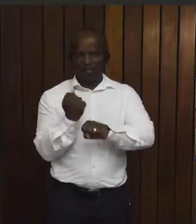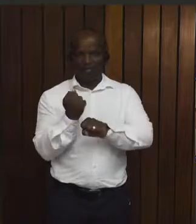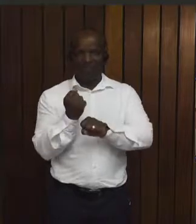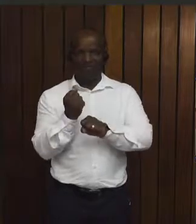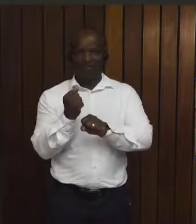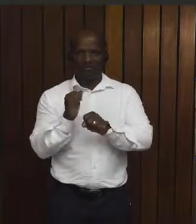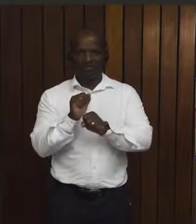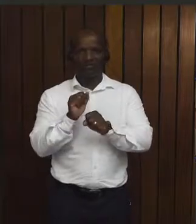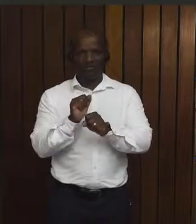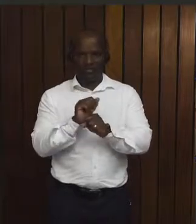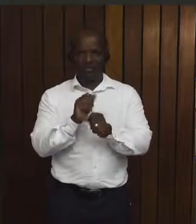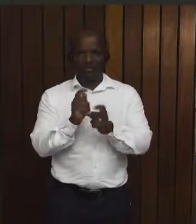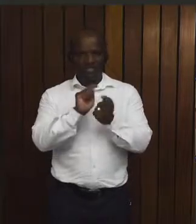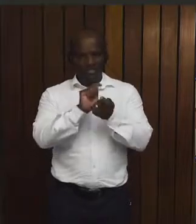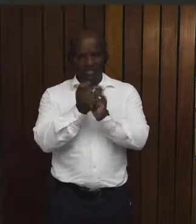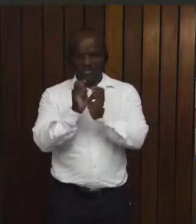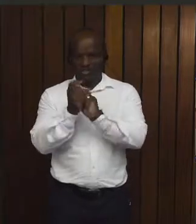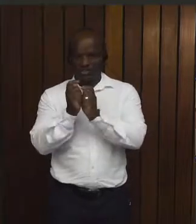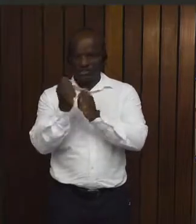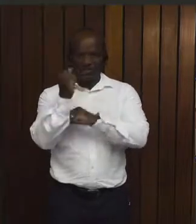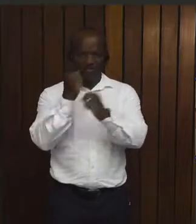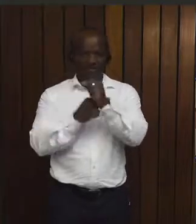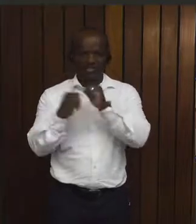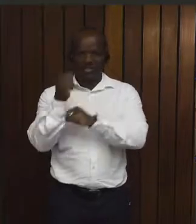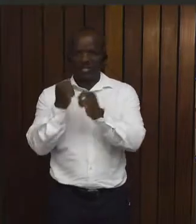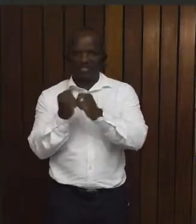what the changes in infrastructure are.